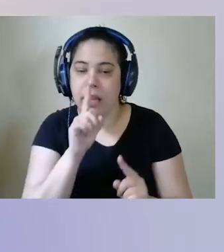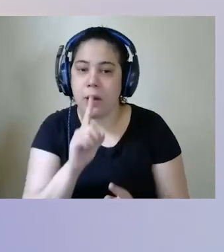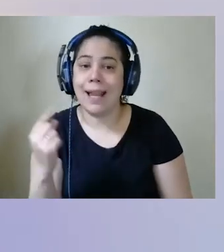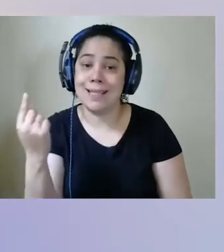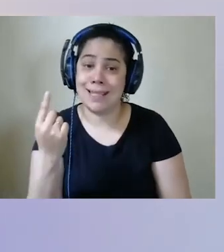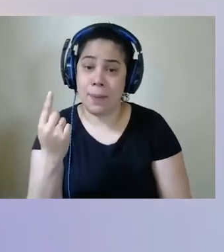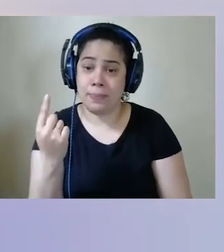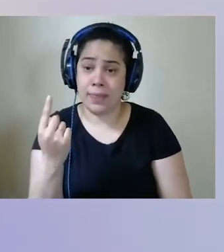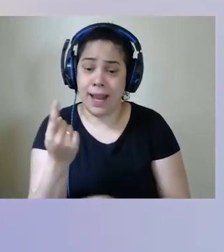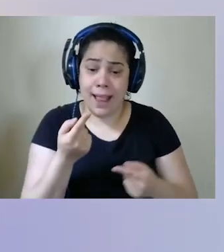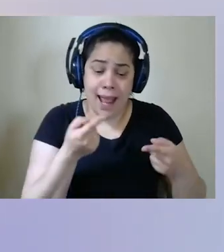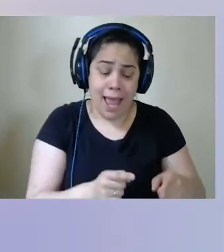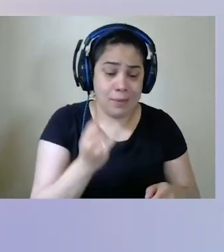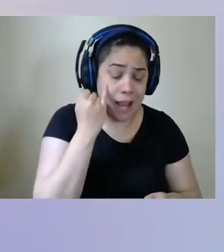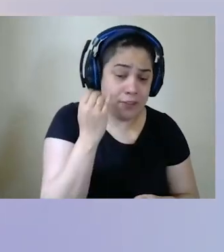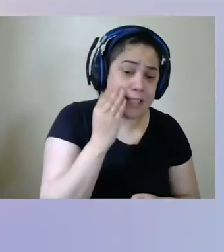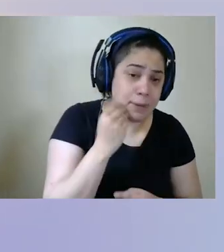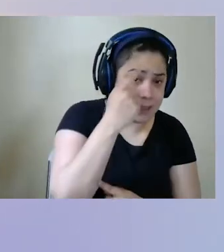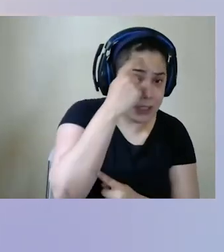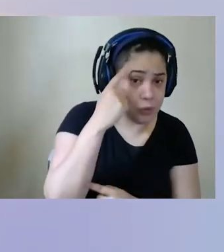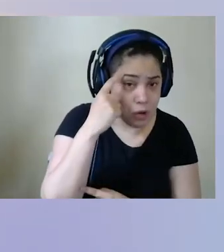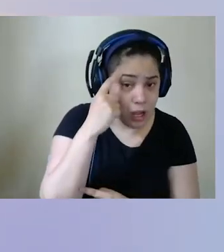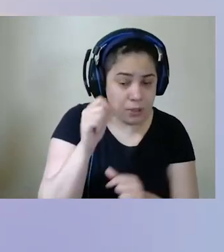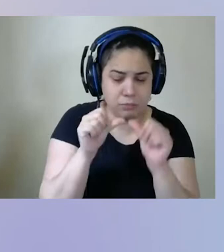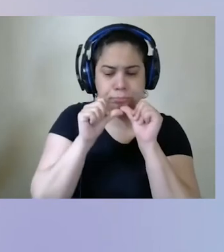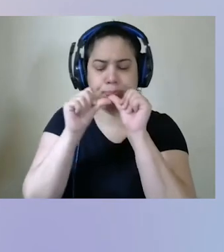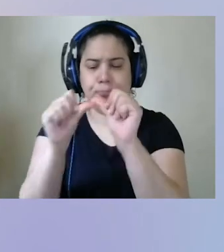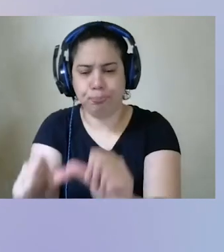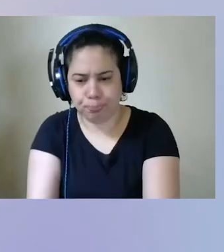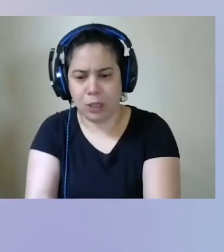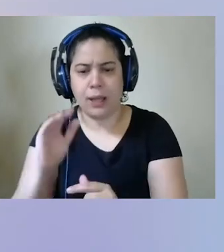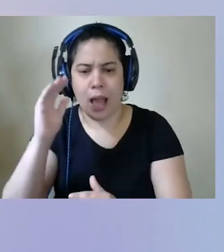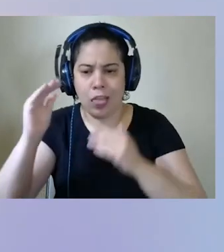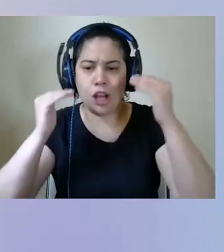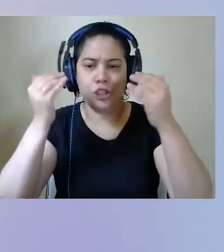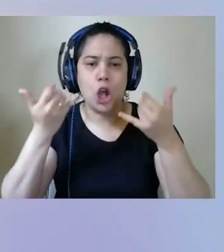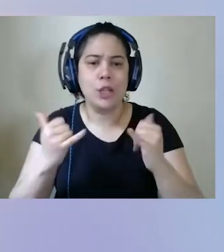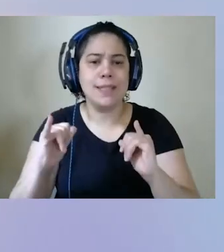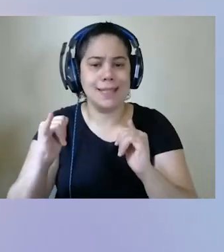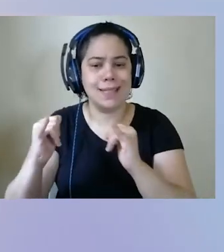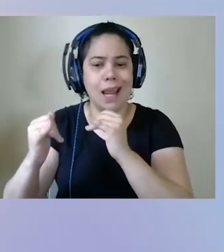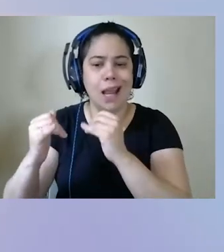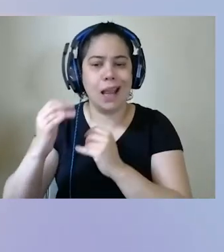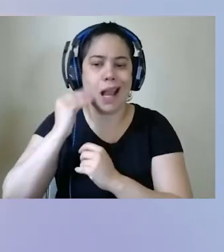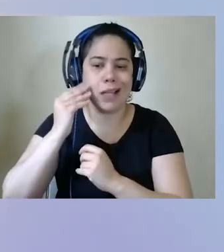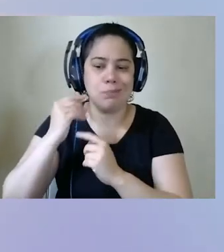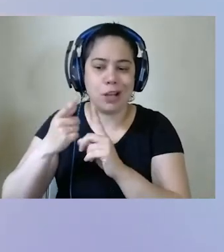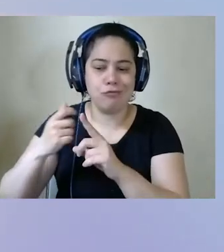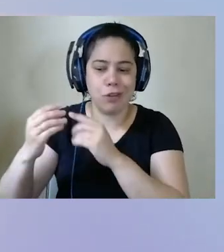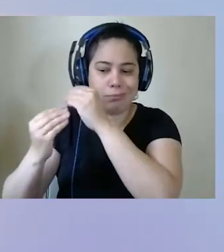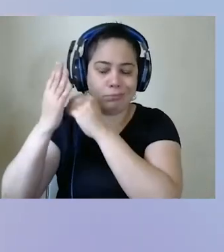into adulthood and that destroy lives. They also, in that process, destroy